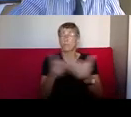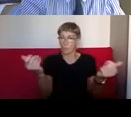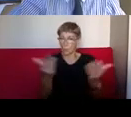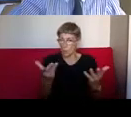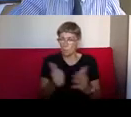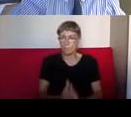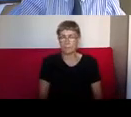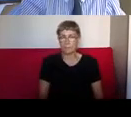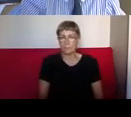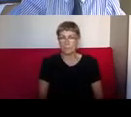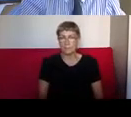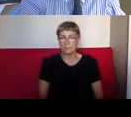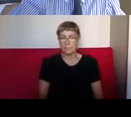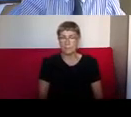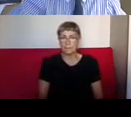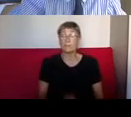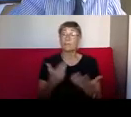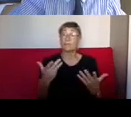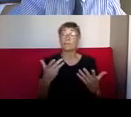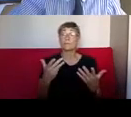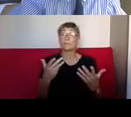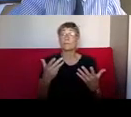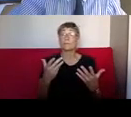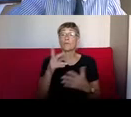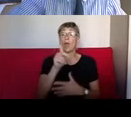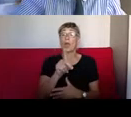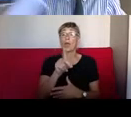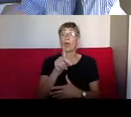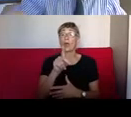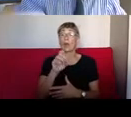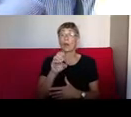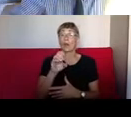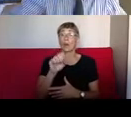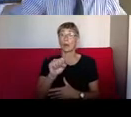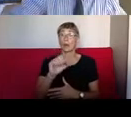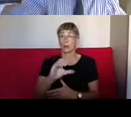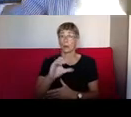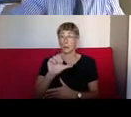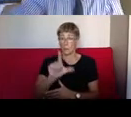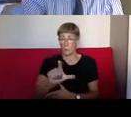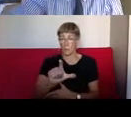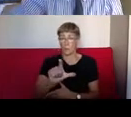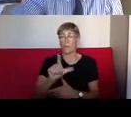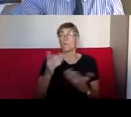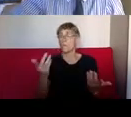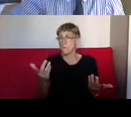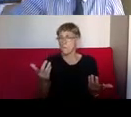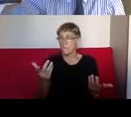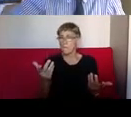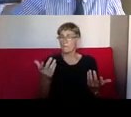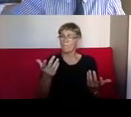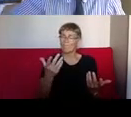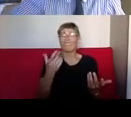during these two that are still part of the problems that persons